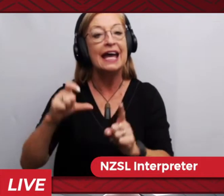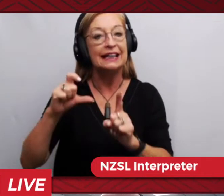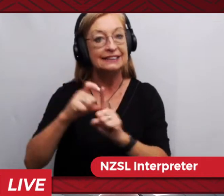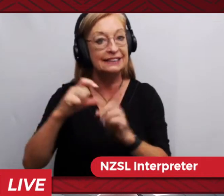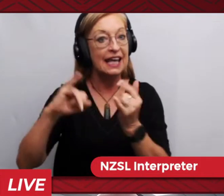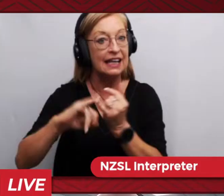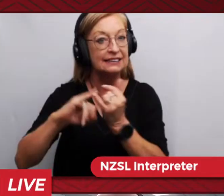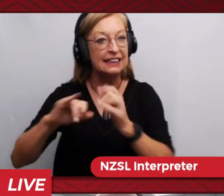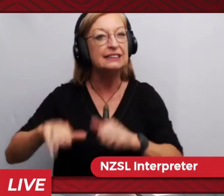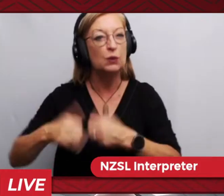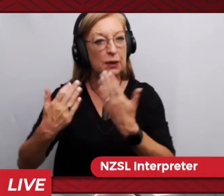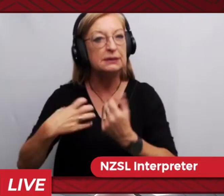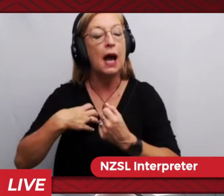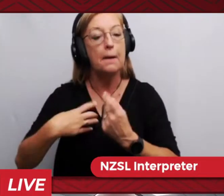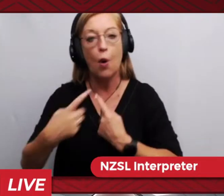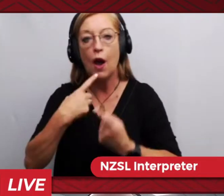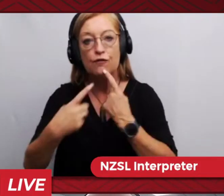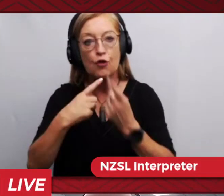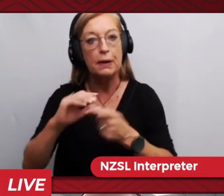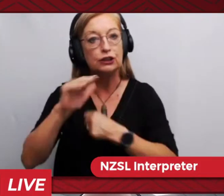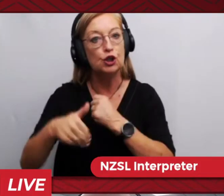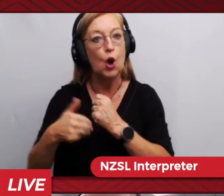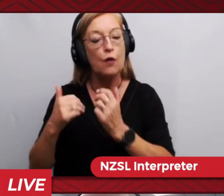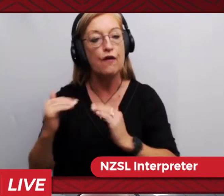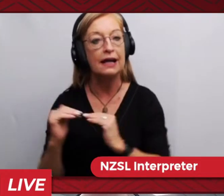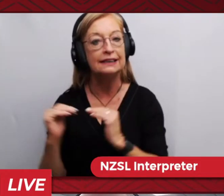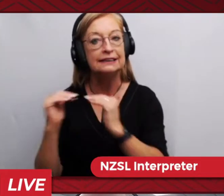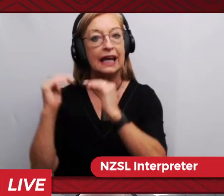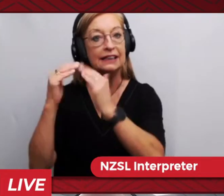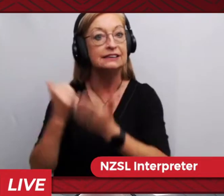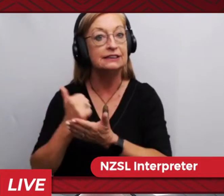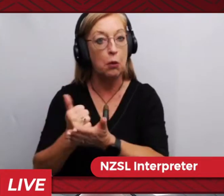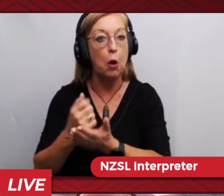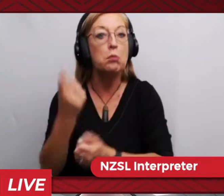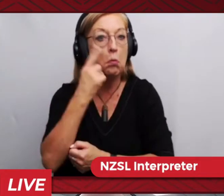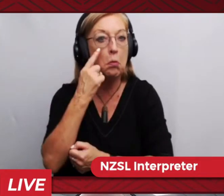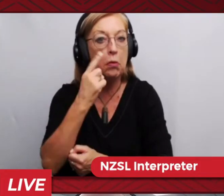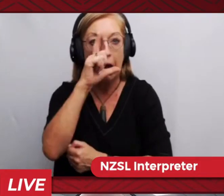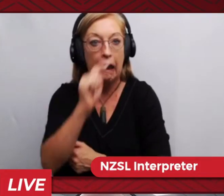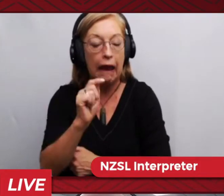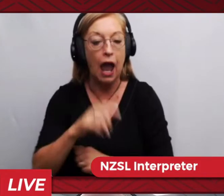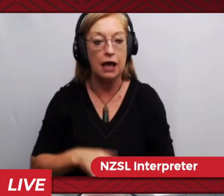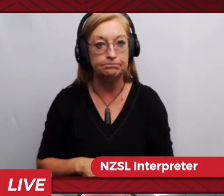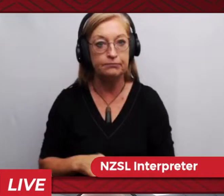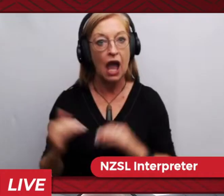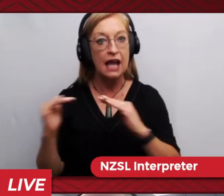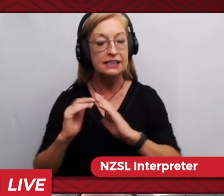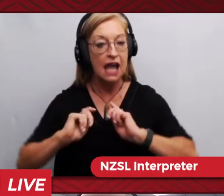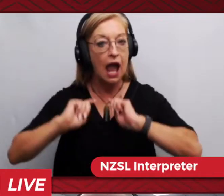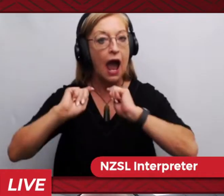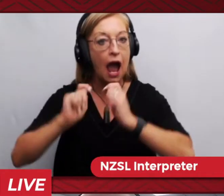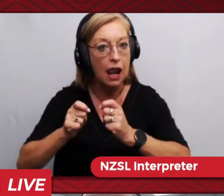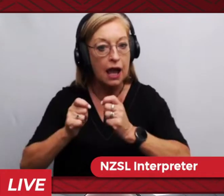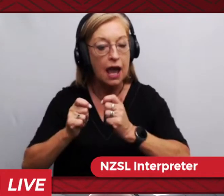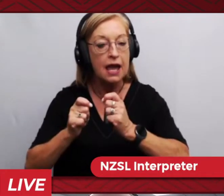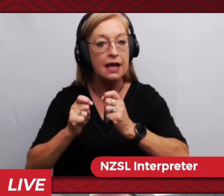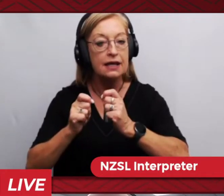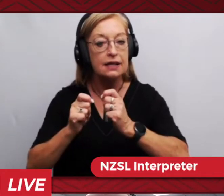support tiers if you wanted to have a look at those. The tier a person gets will depend on the total